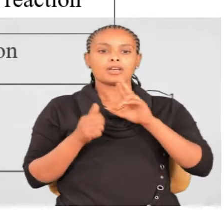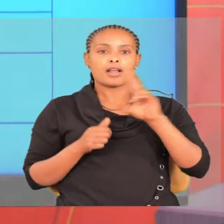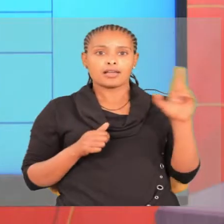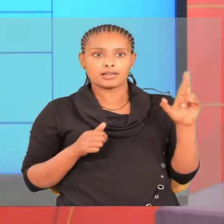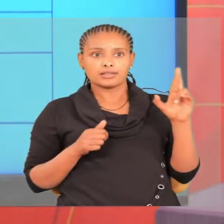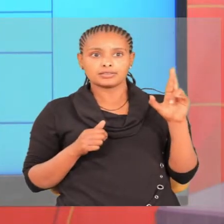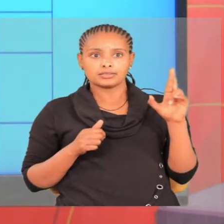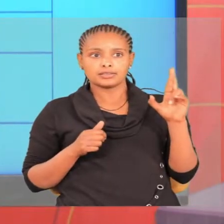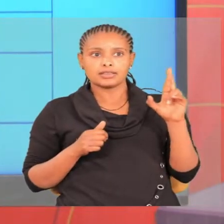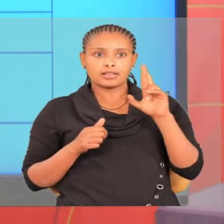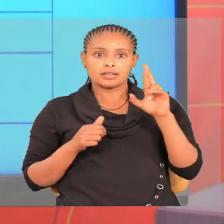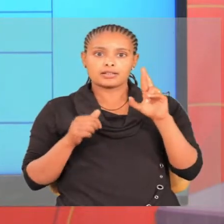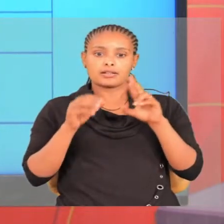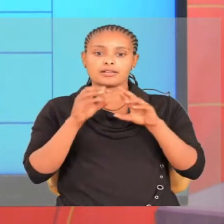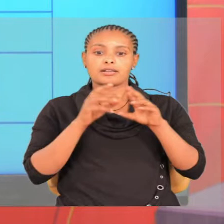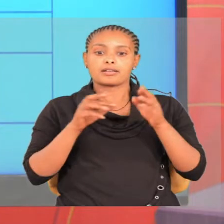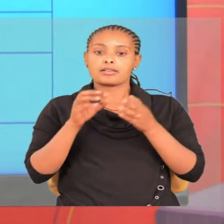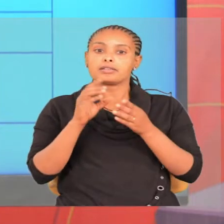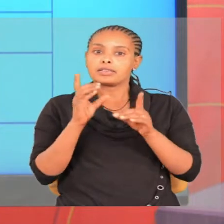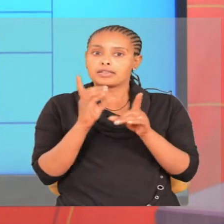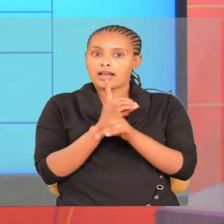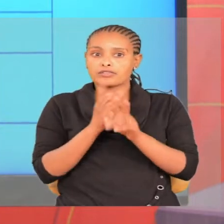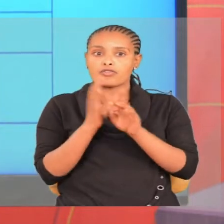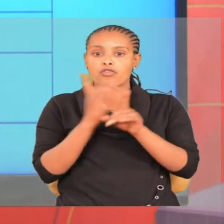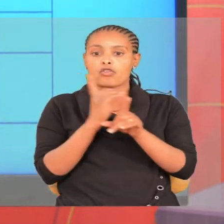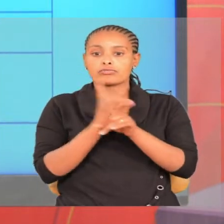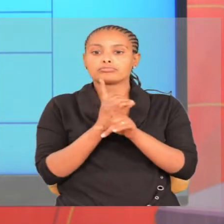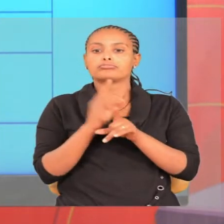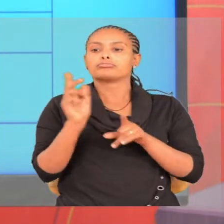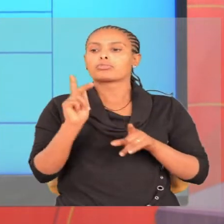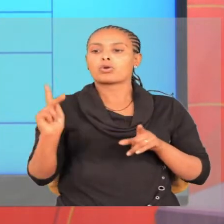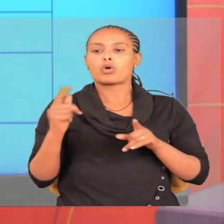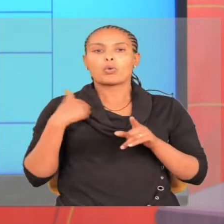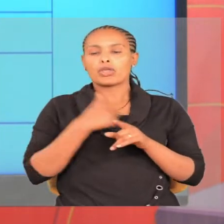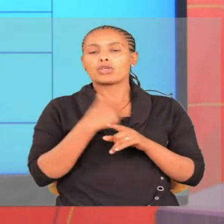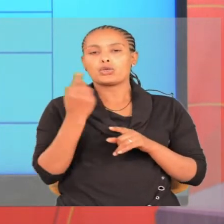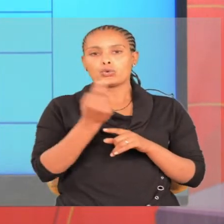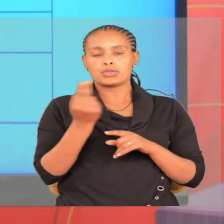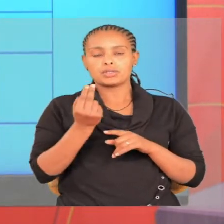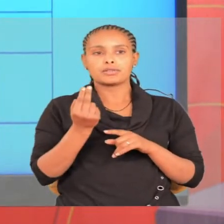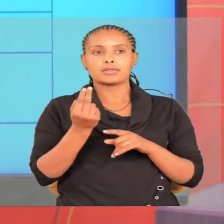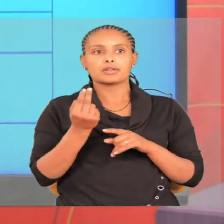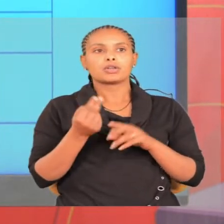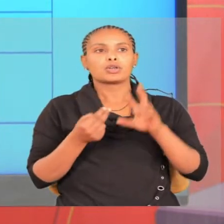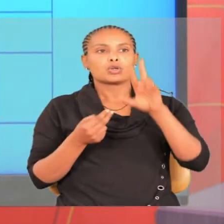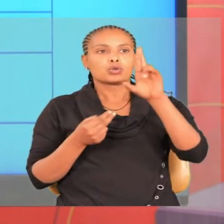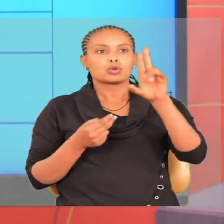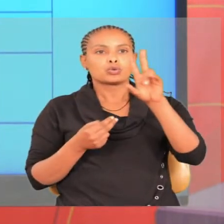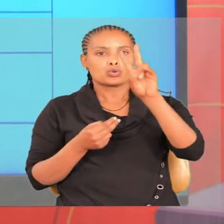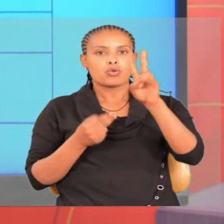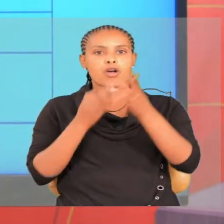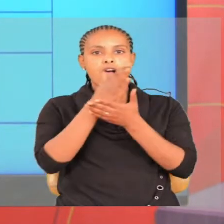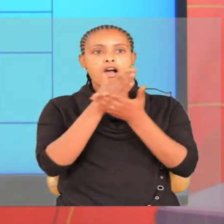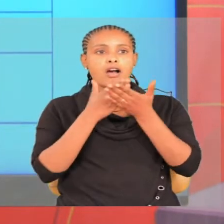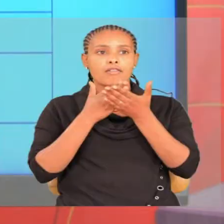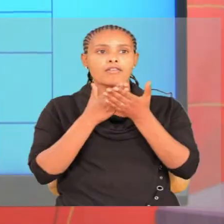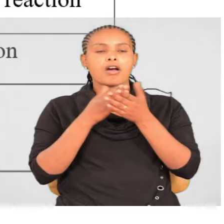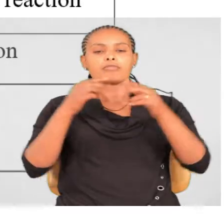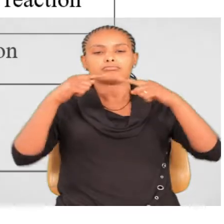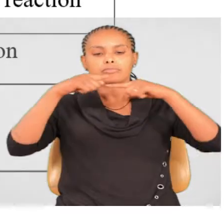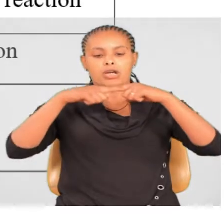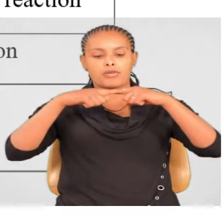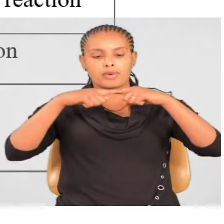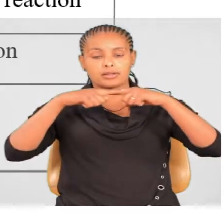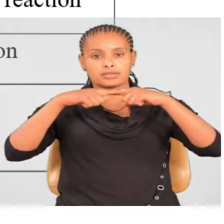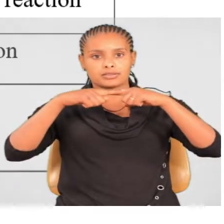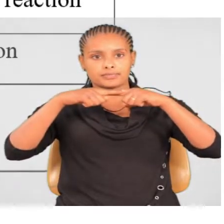Reactants react and form products. We use two half-headed arrow markers. You